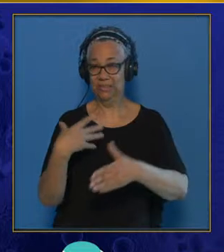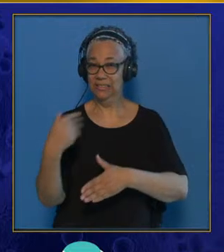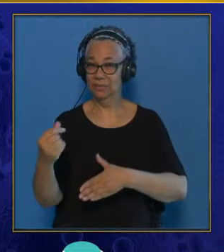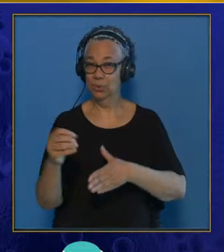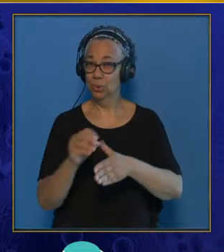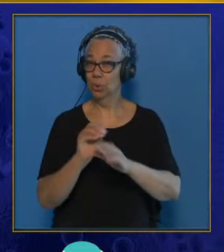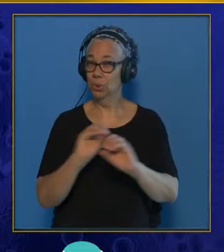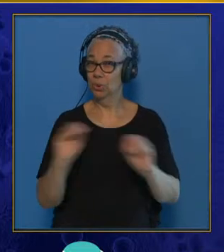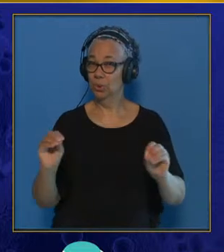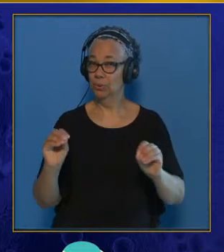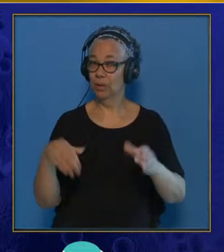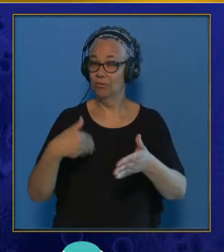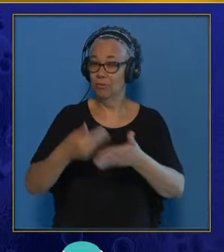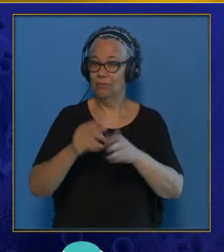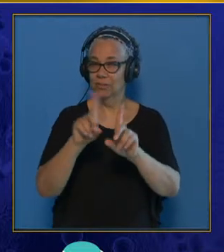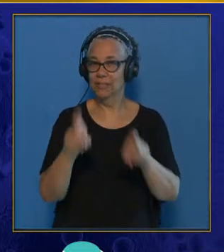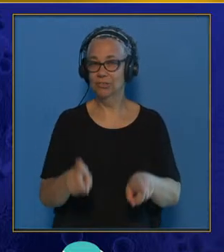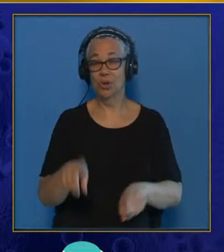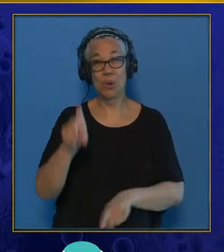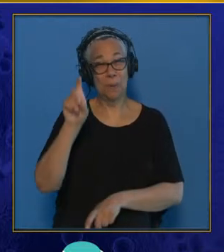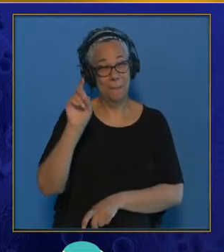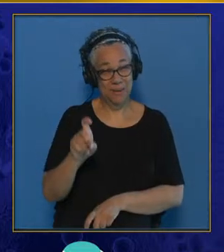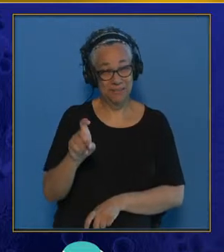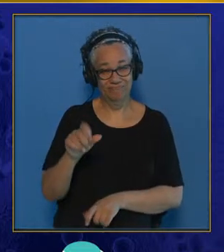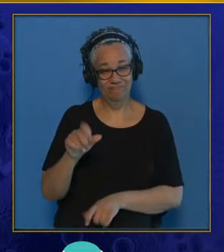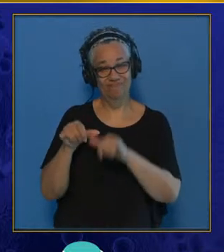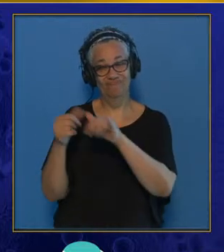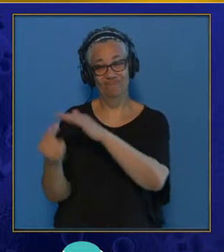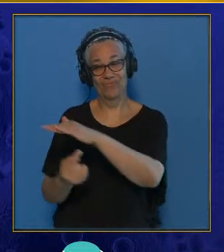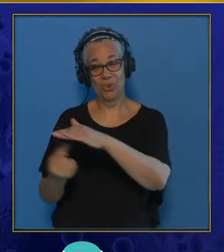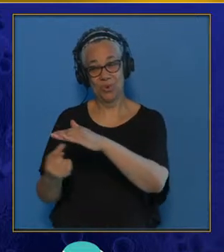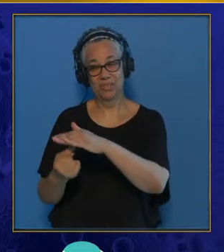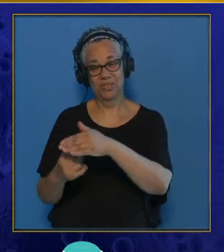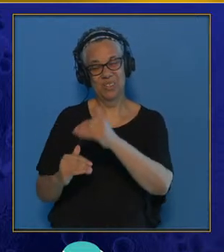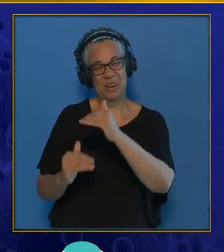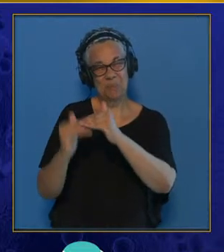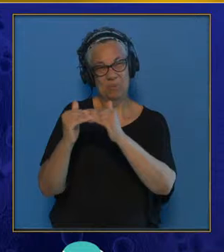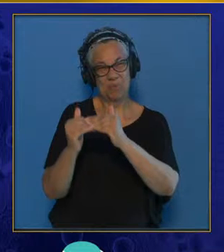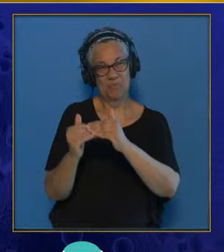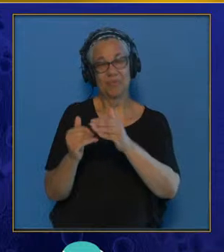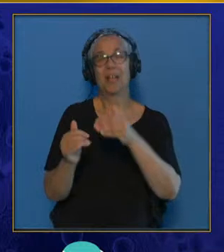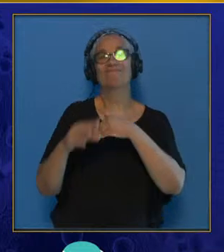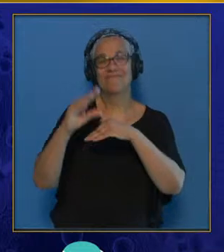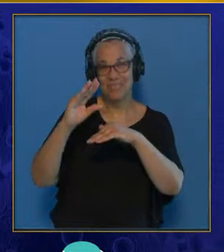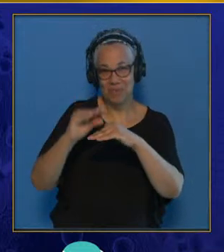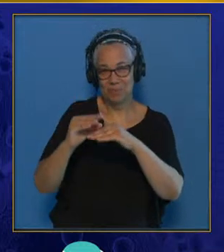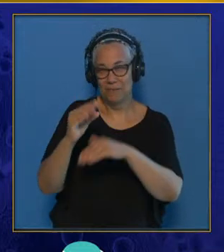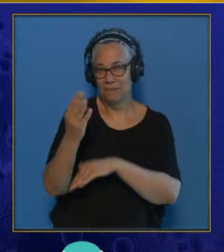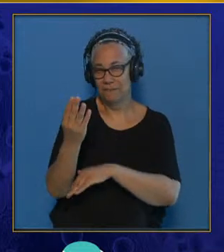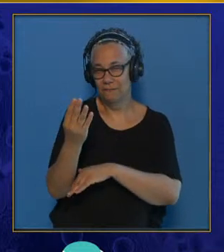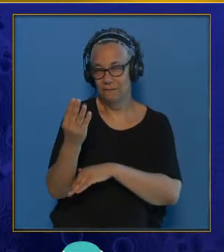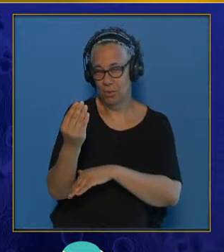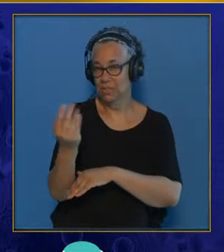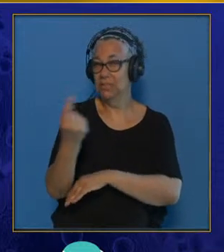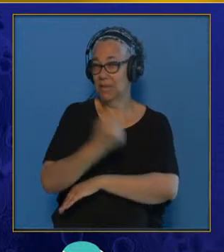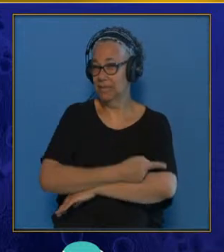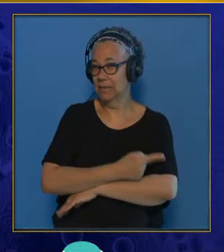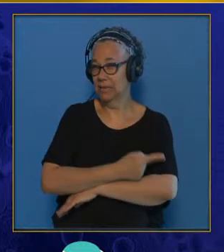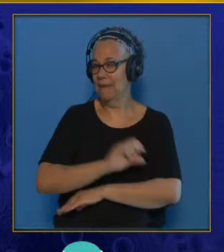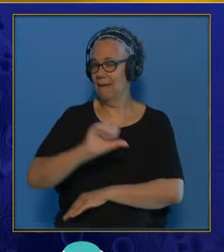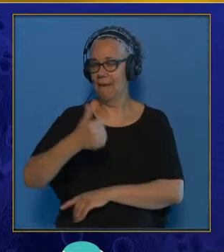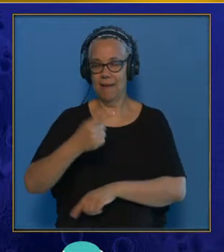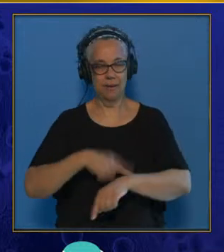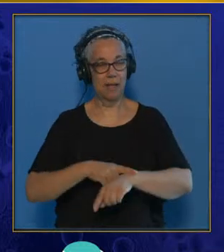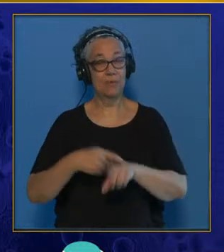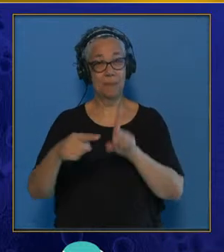no arrival test, then you must quarantine for a minimum of 14 days. If you test positive at any time, then of course you